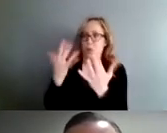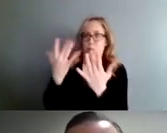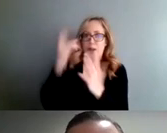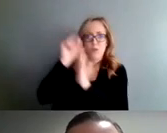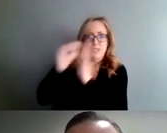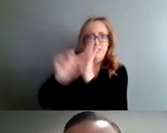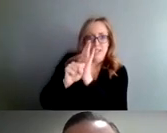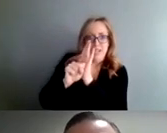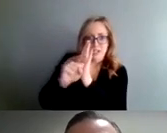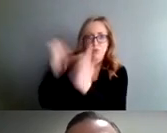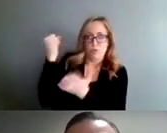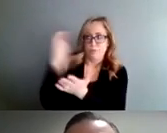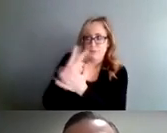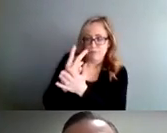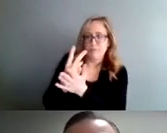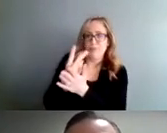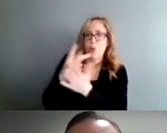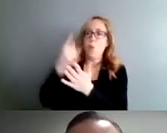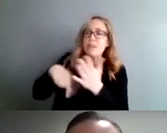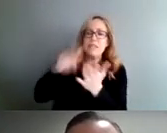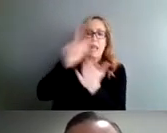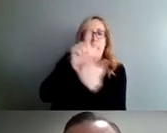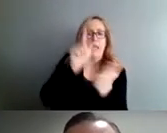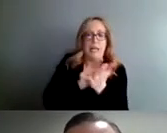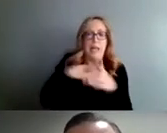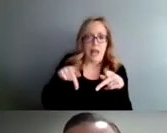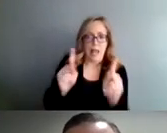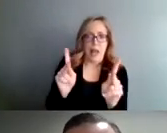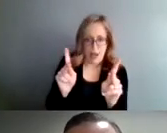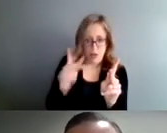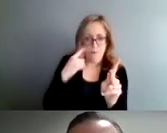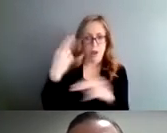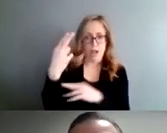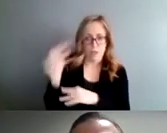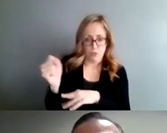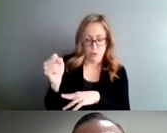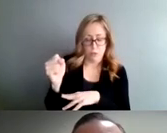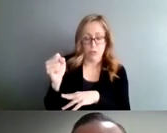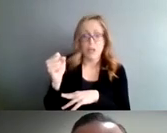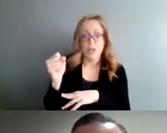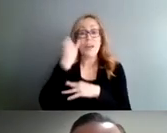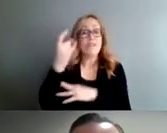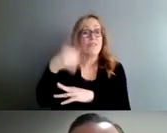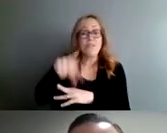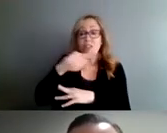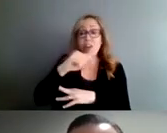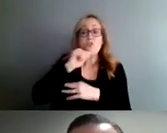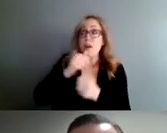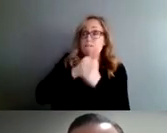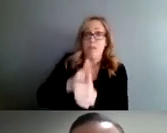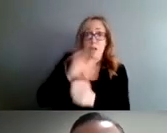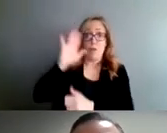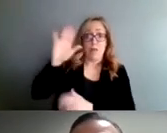DESE, regarding what will be legally allowable at the high school level. So if you're not following the state's